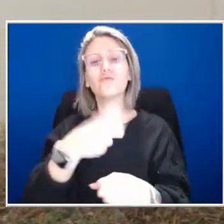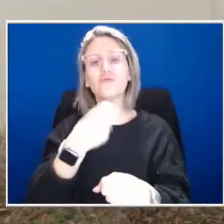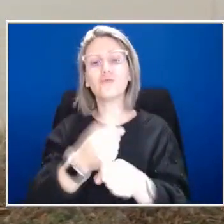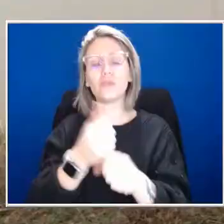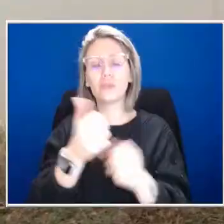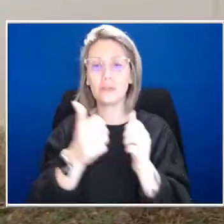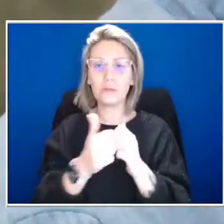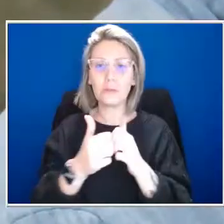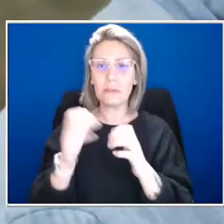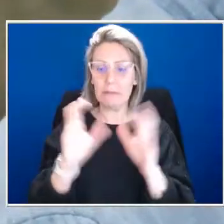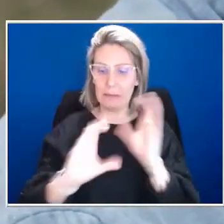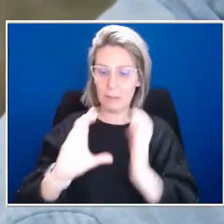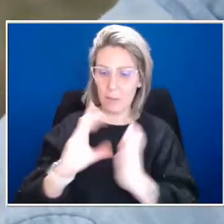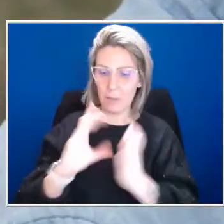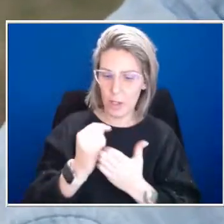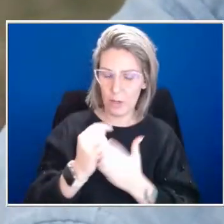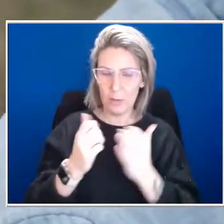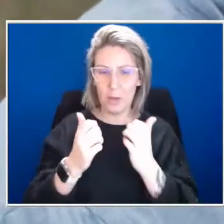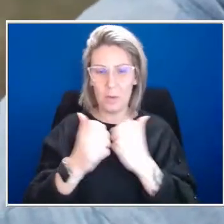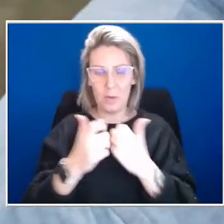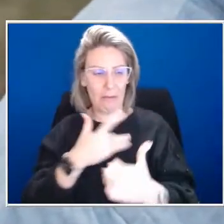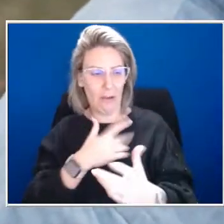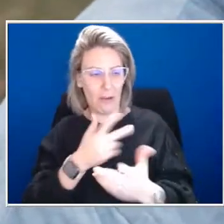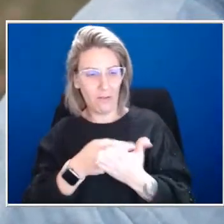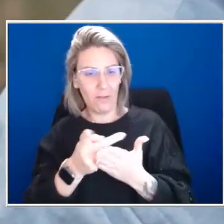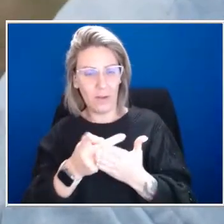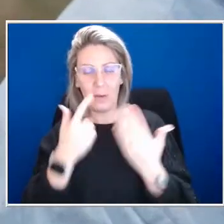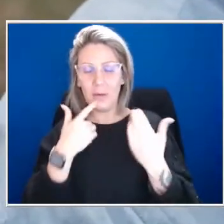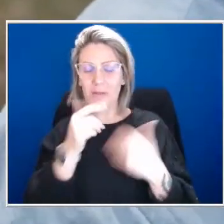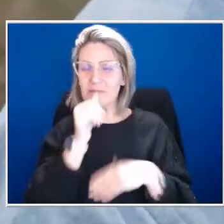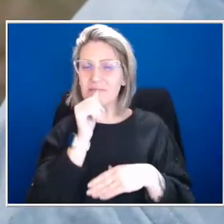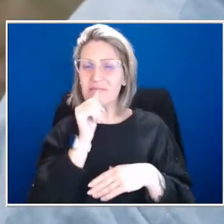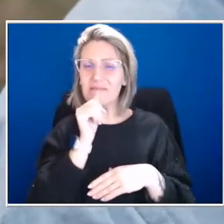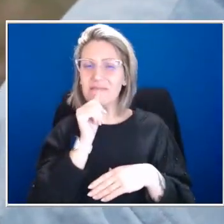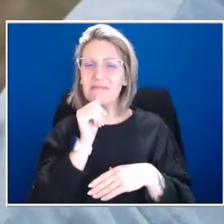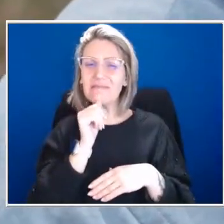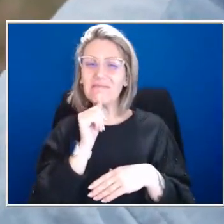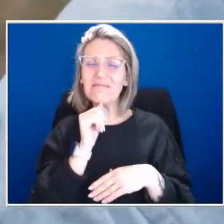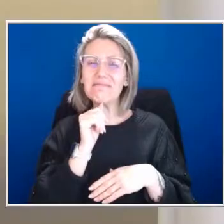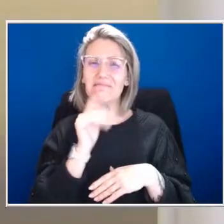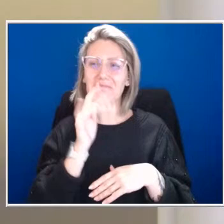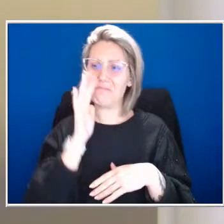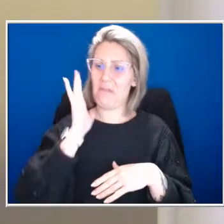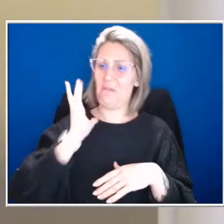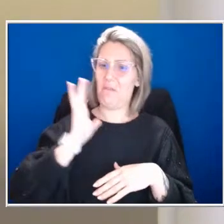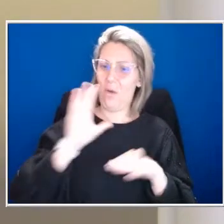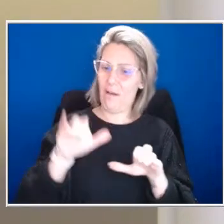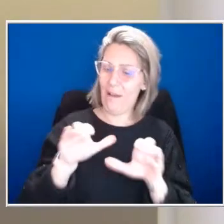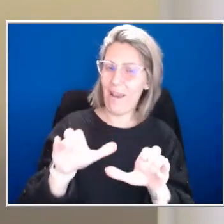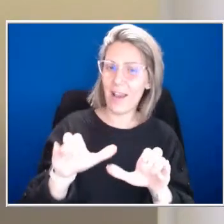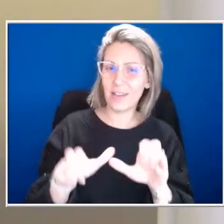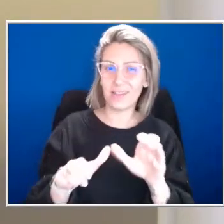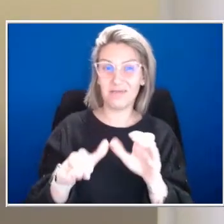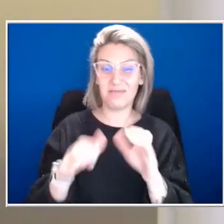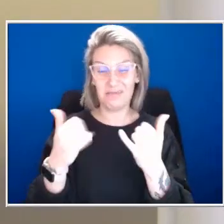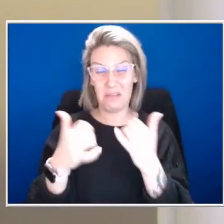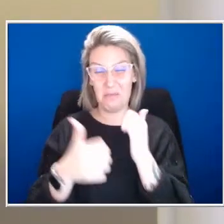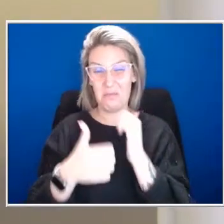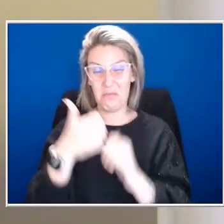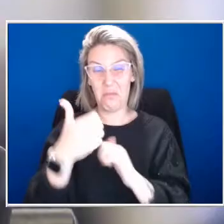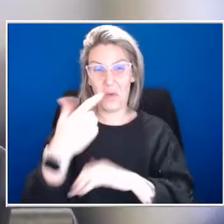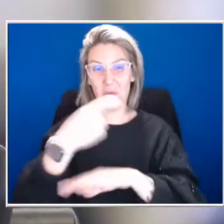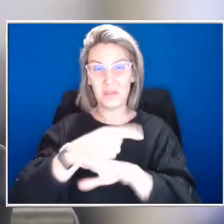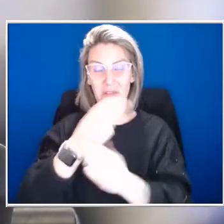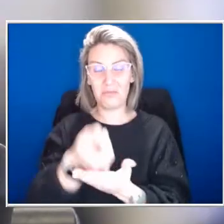failing heart. It was grueling. The once active Gene spent most days in bed. Finally, in November of